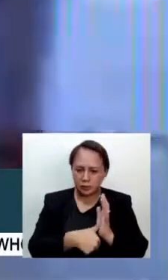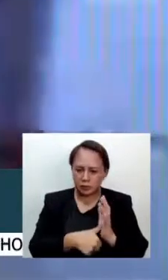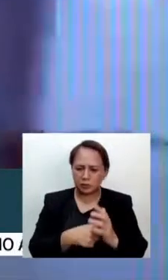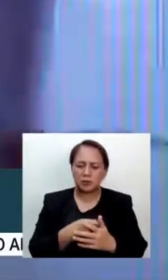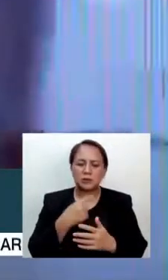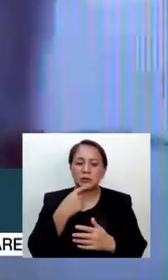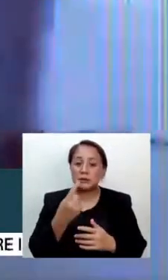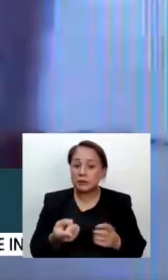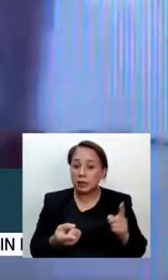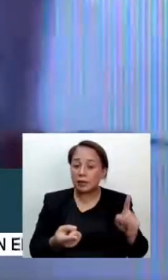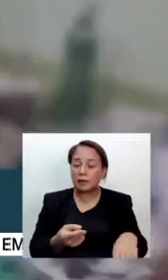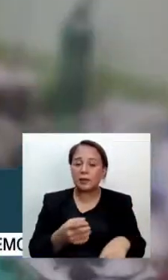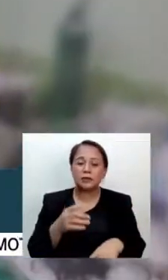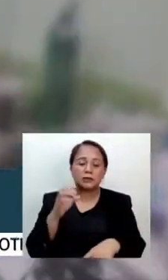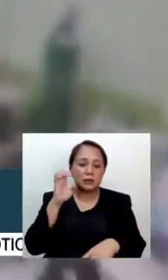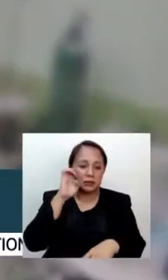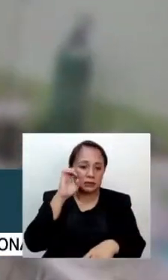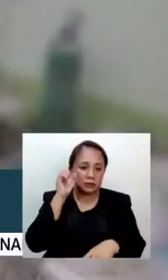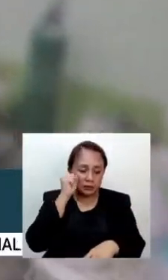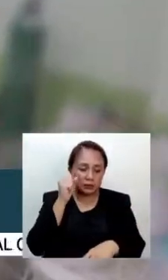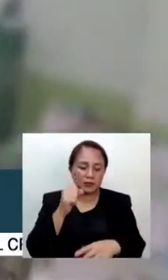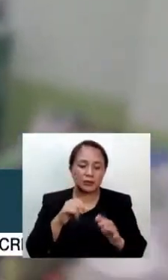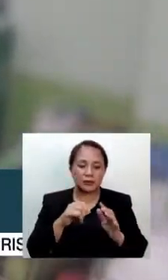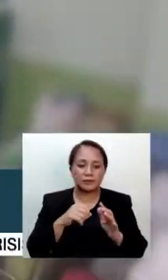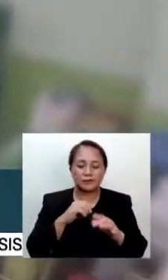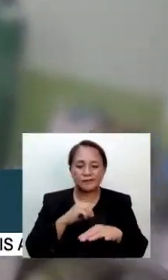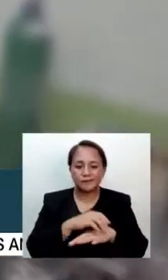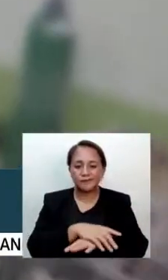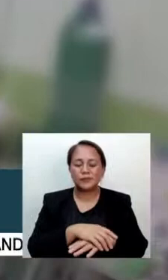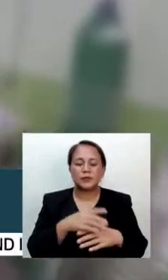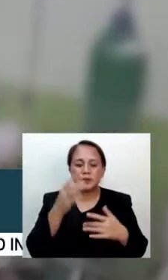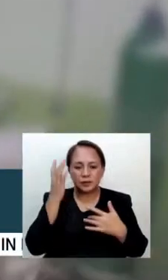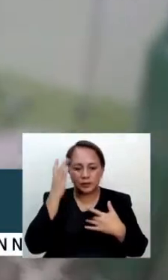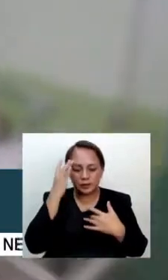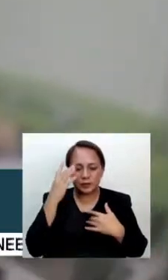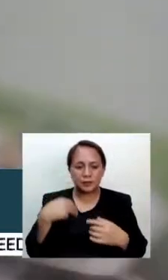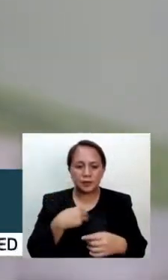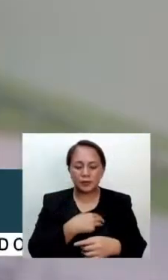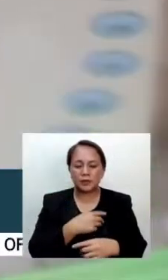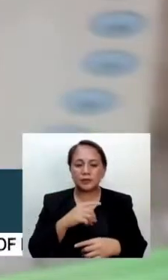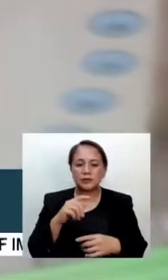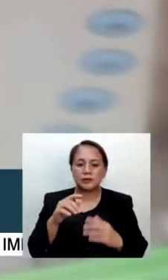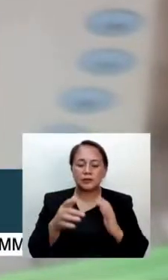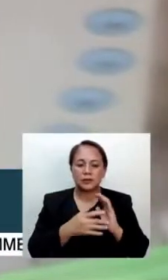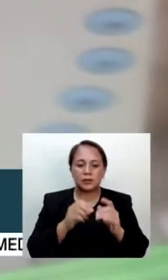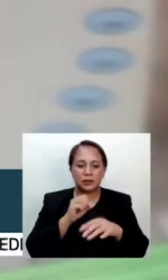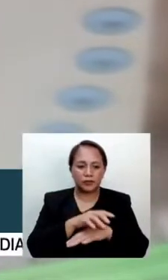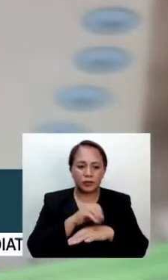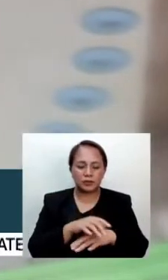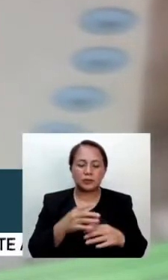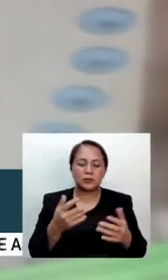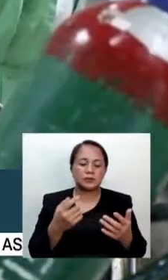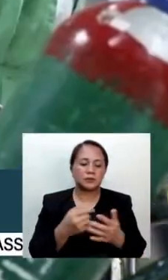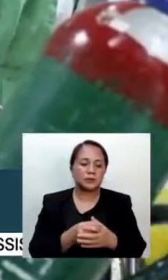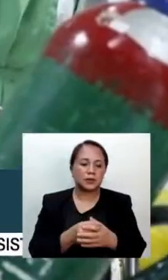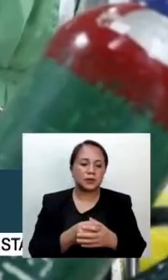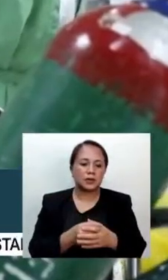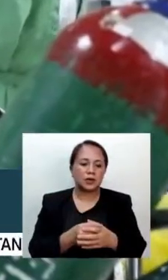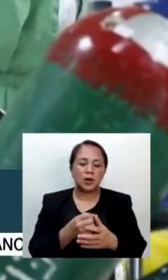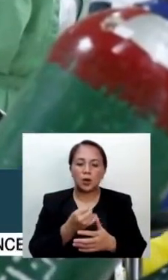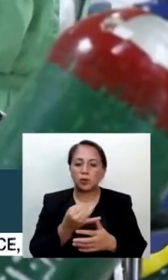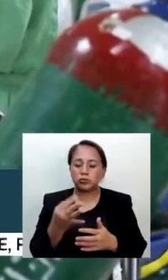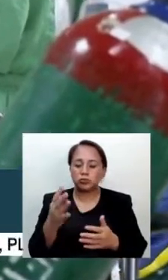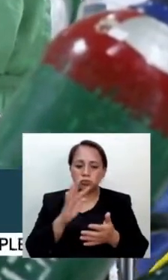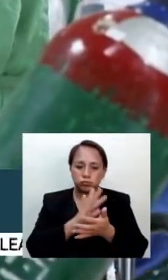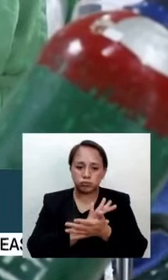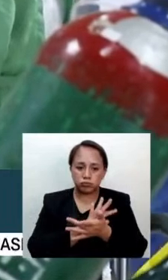Dr. Edsel Salvana, infectious disease expert and member of the DOH Technical Advisory Group, also says the number of COVID